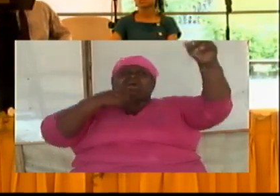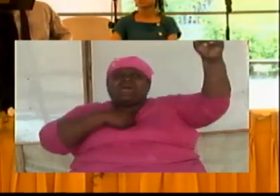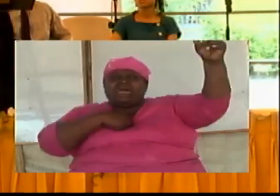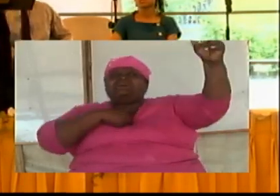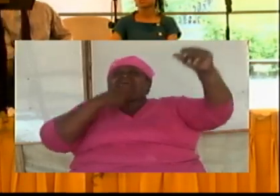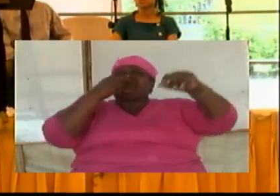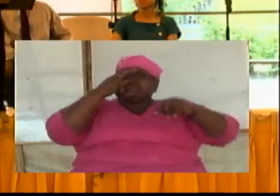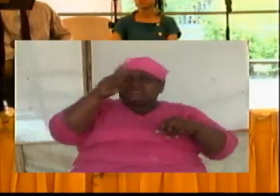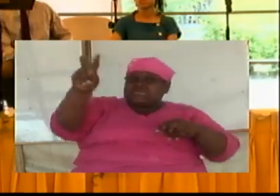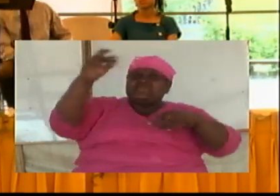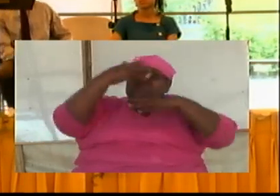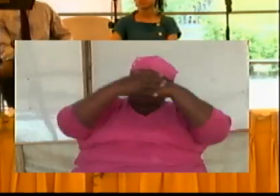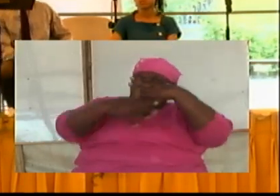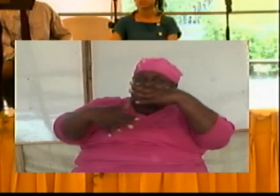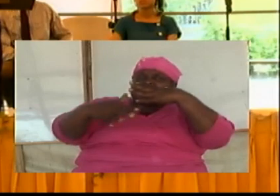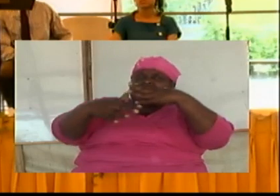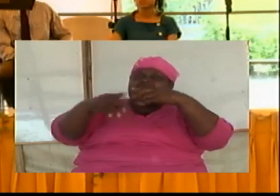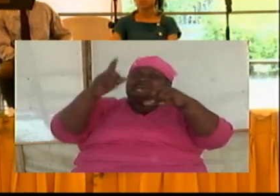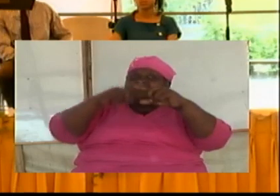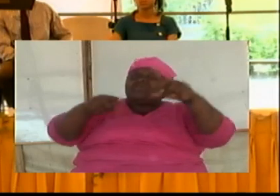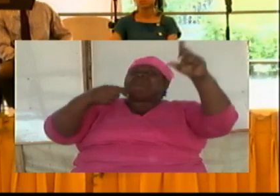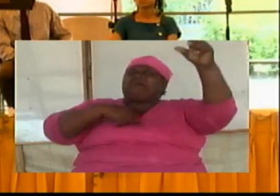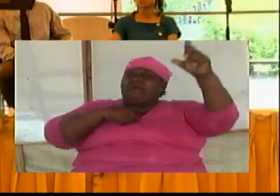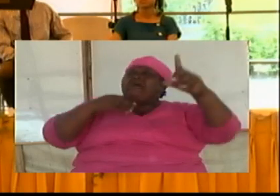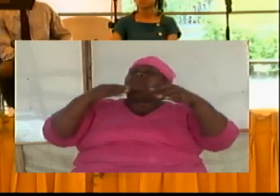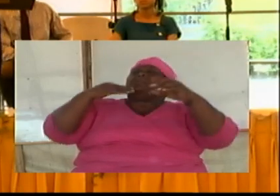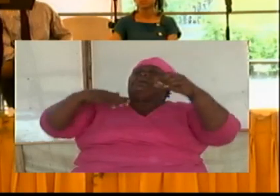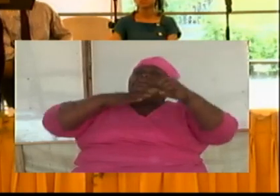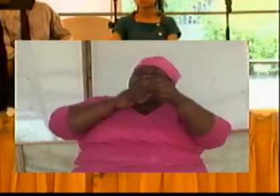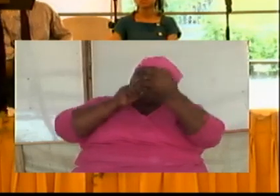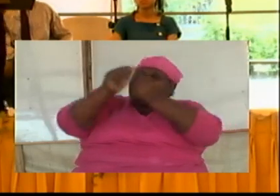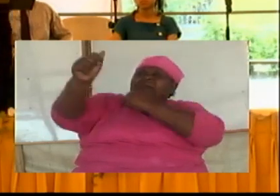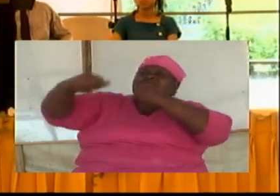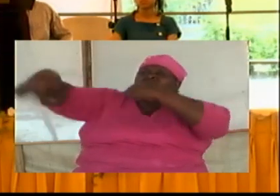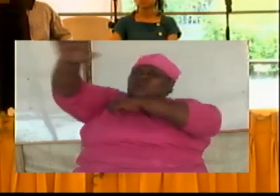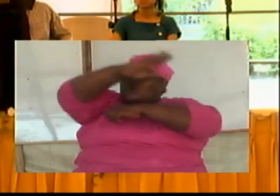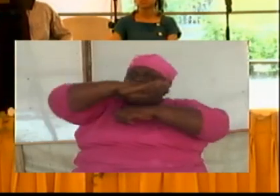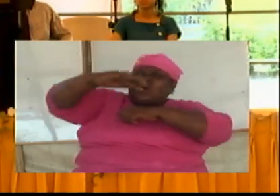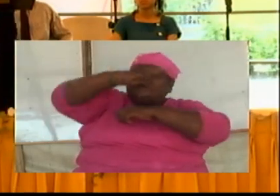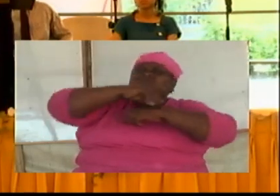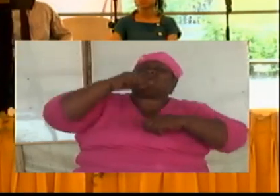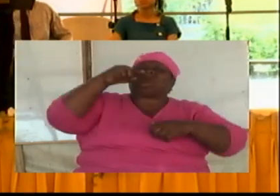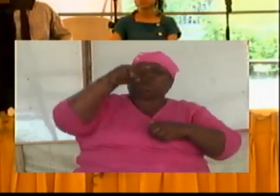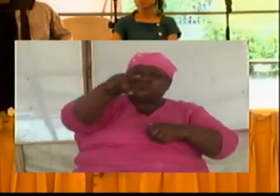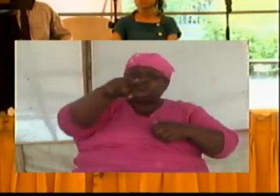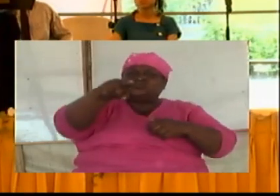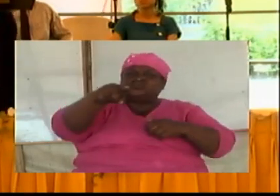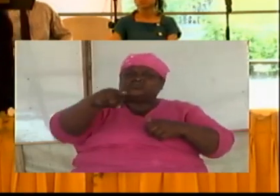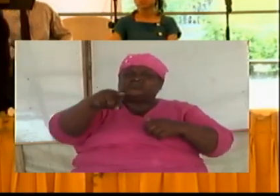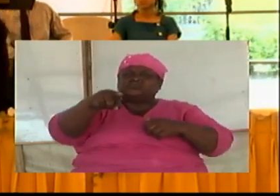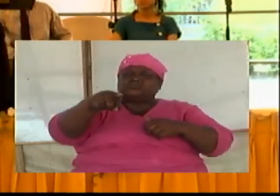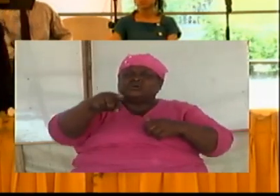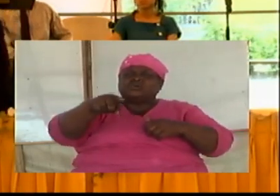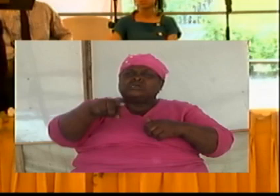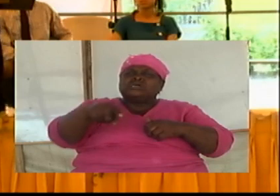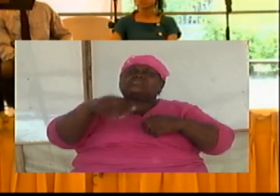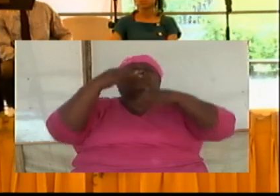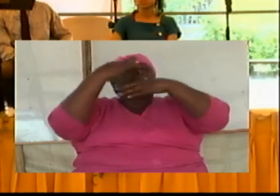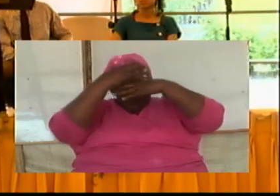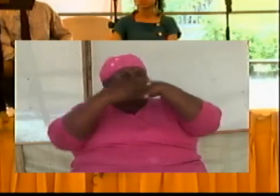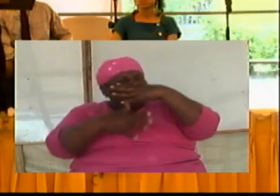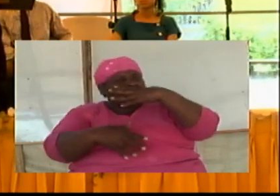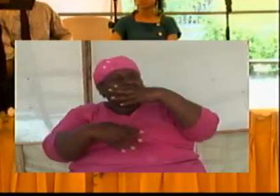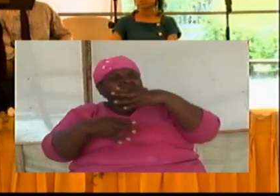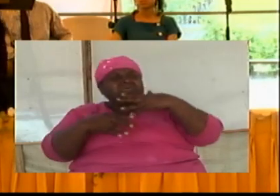I will pass over you. Praise God Almighty. He also went on to say, the blood is a